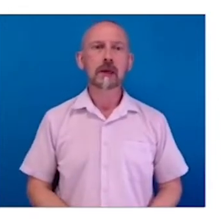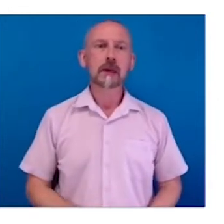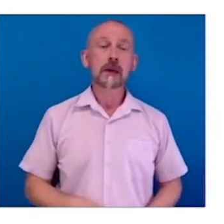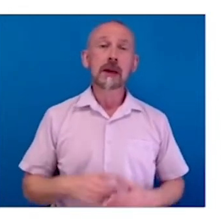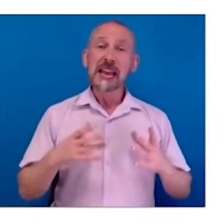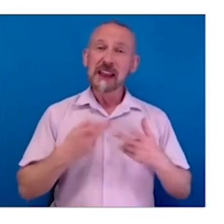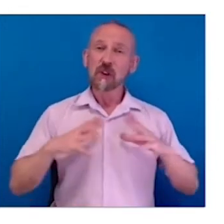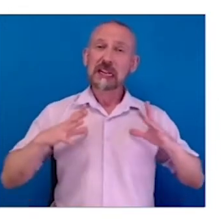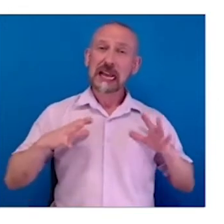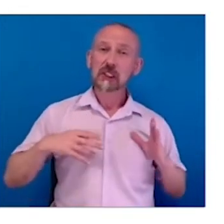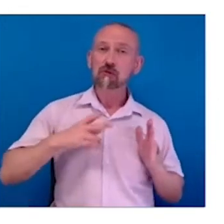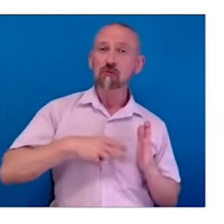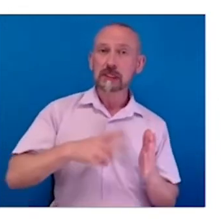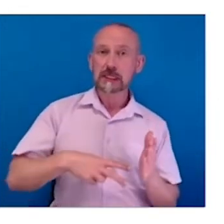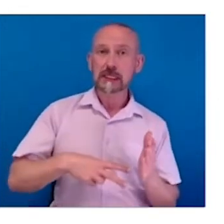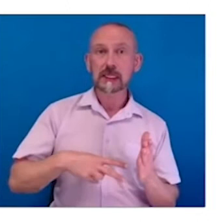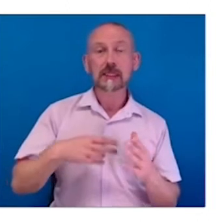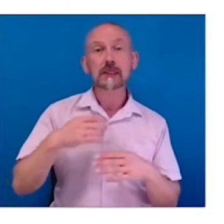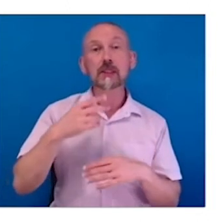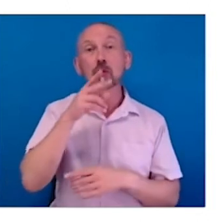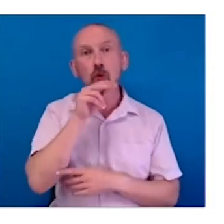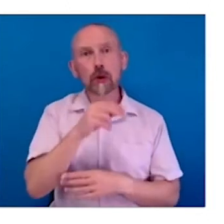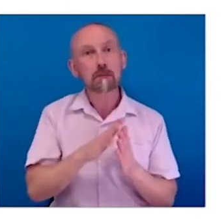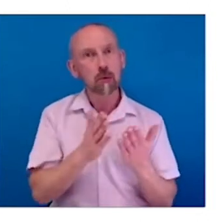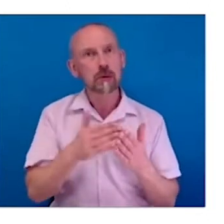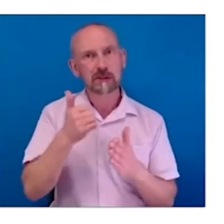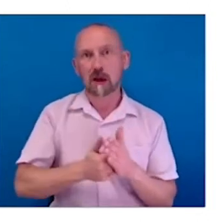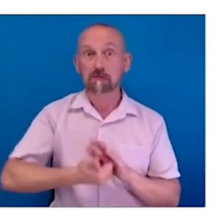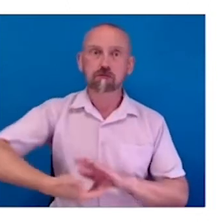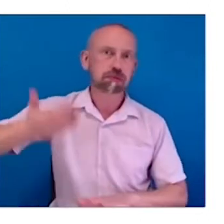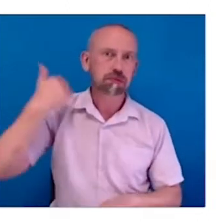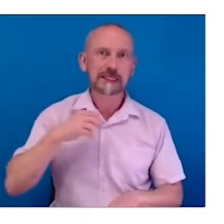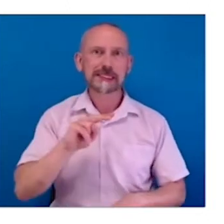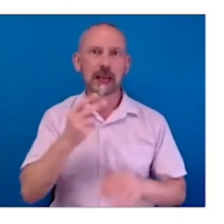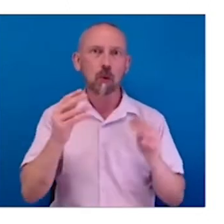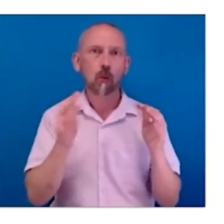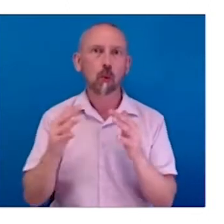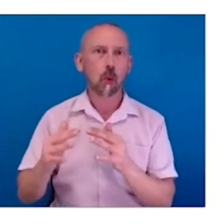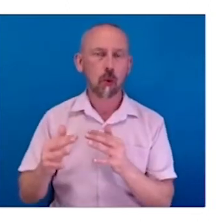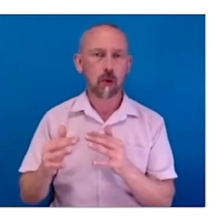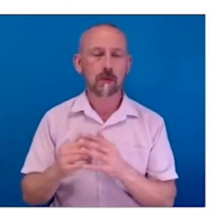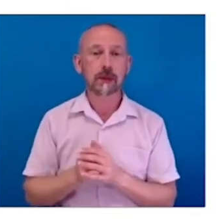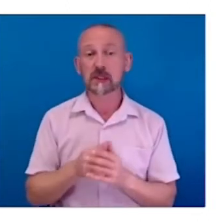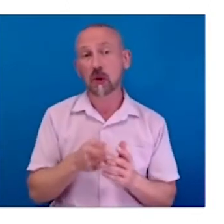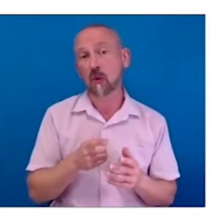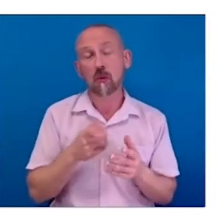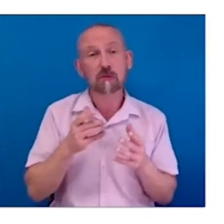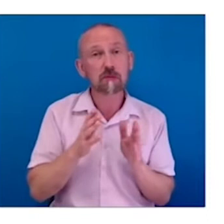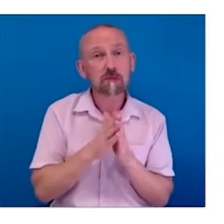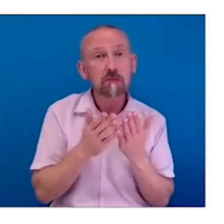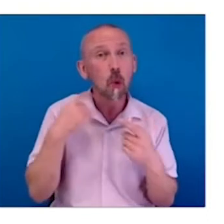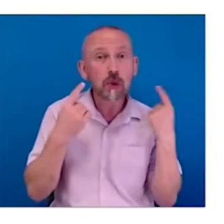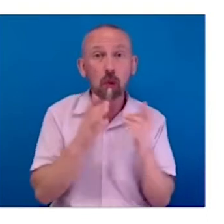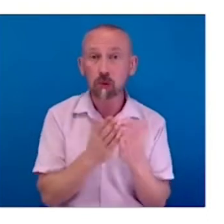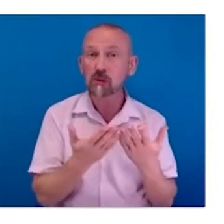after the First World War, and audiobooks are now commonplace. But what about bank statements, bills, cookery books,